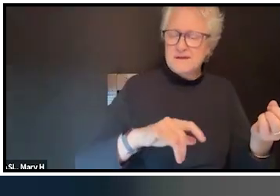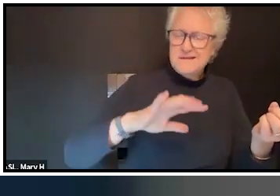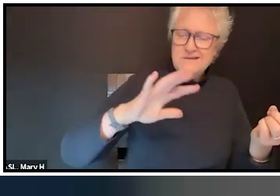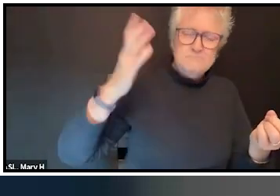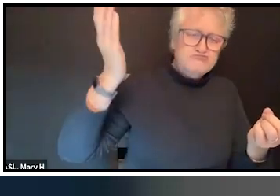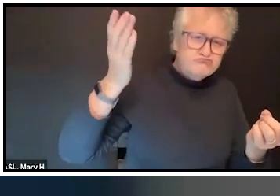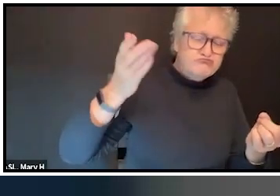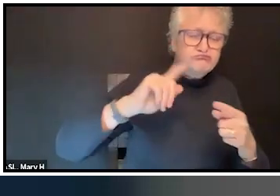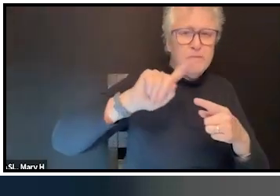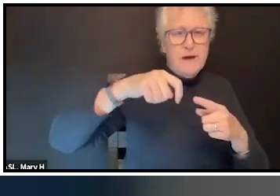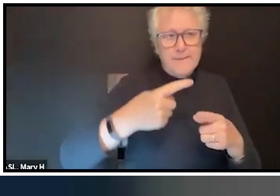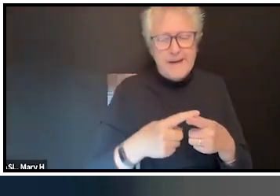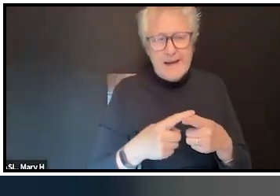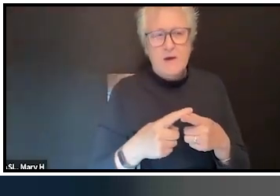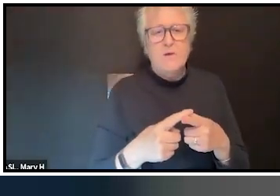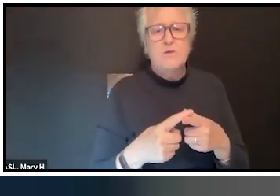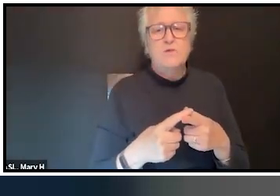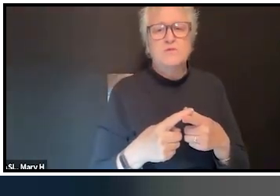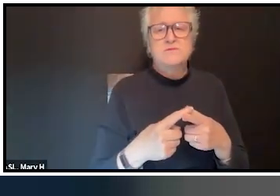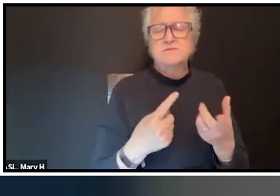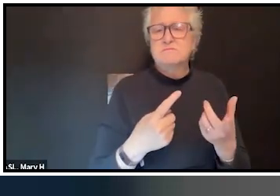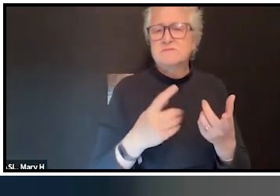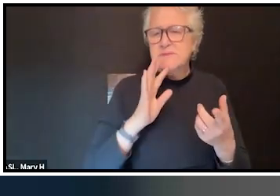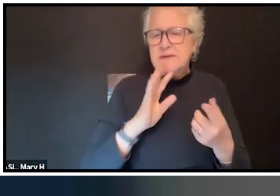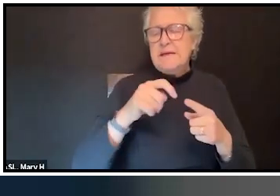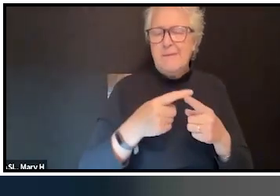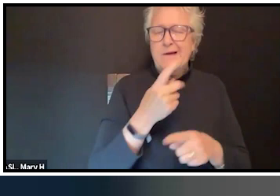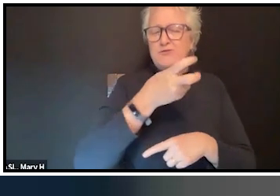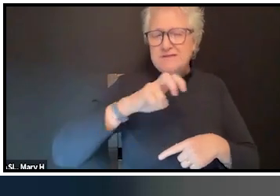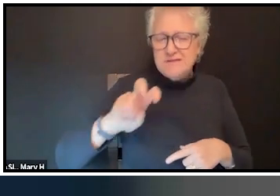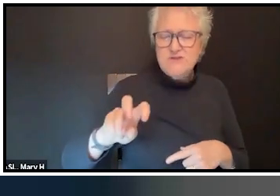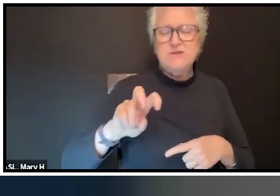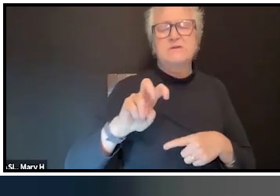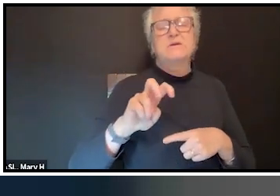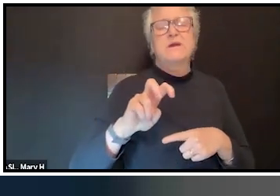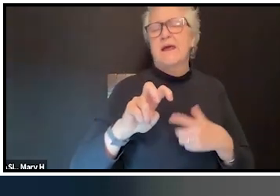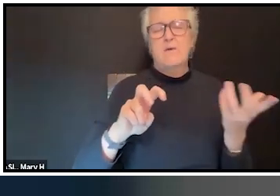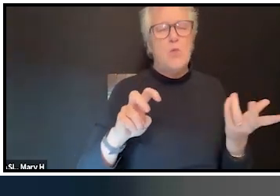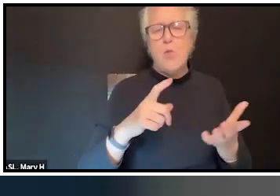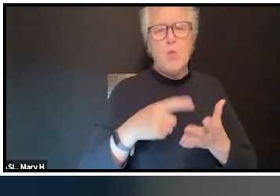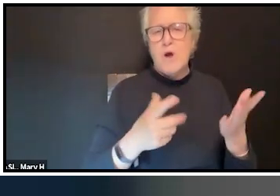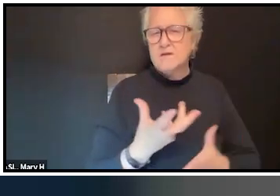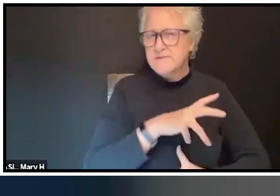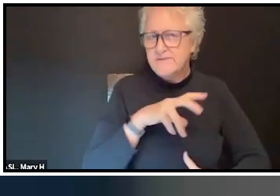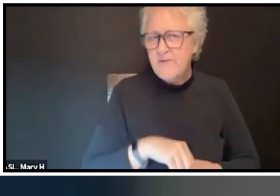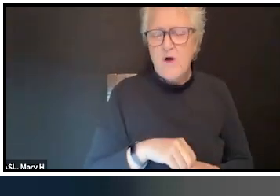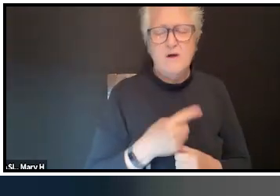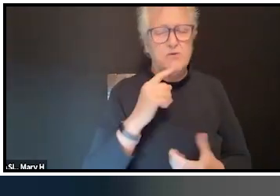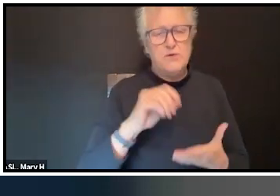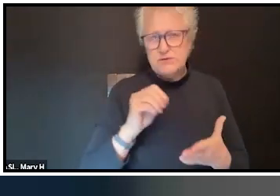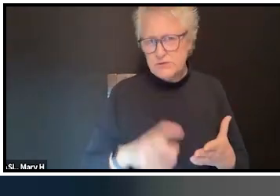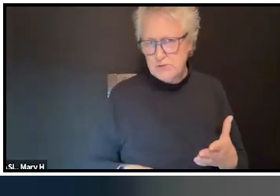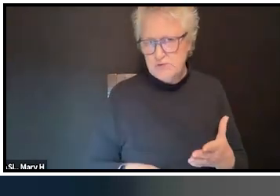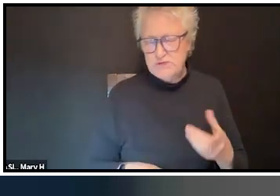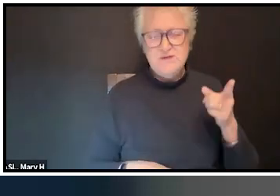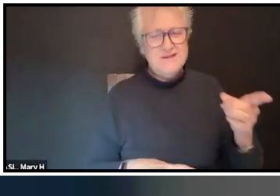prepare for living a life of your choice in adulthood. Sean, he's very interesting. He's fun to be with. And the last time he was in Rhode